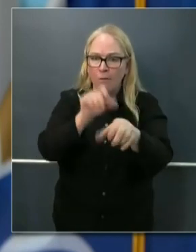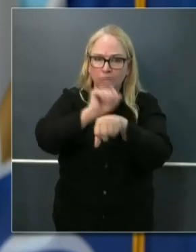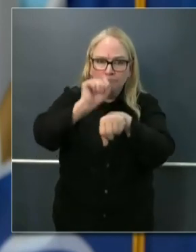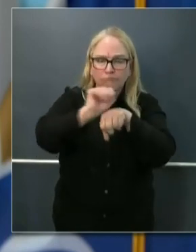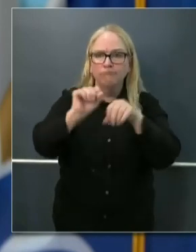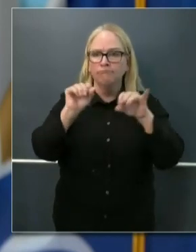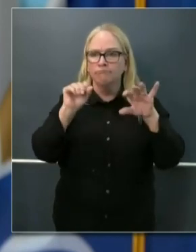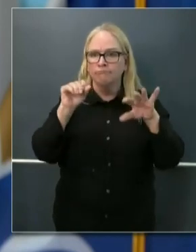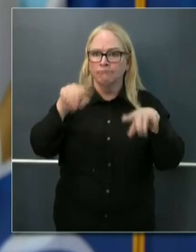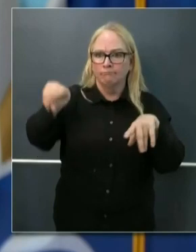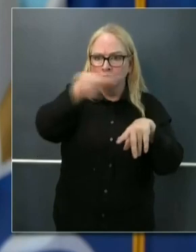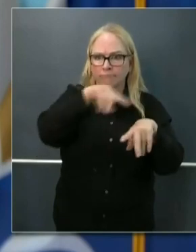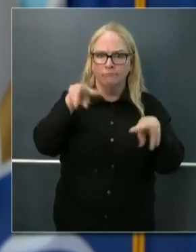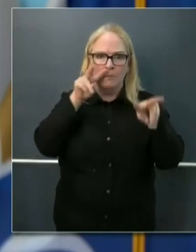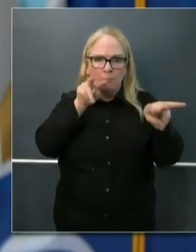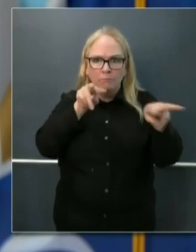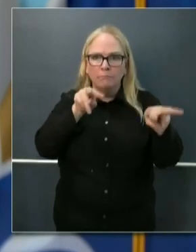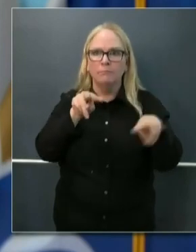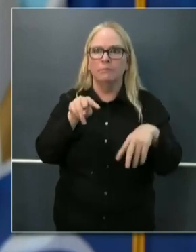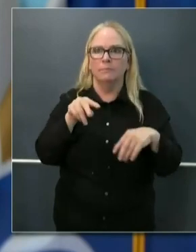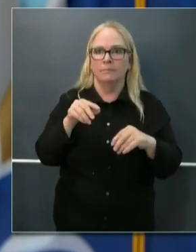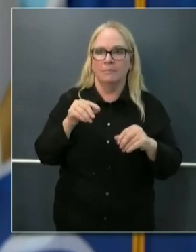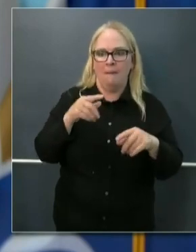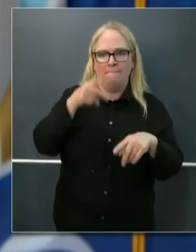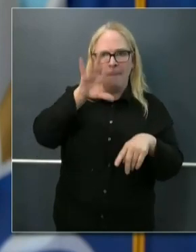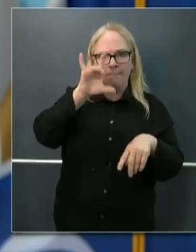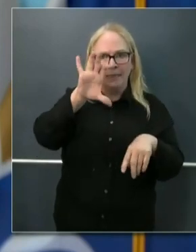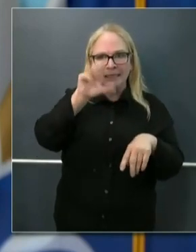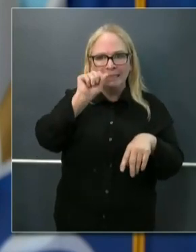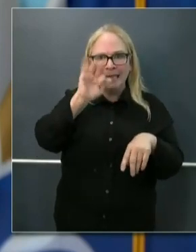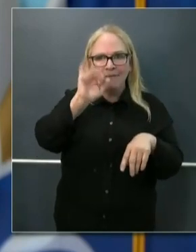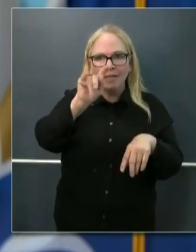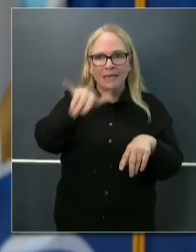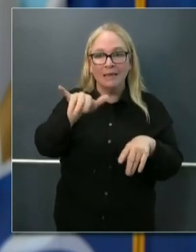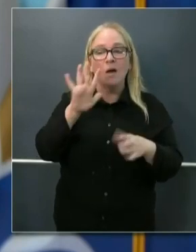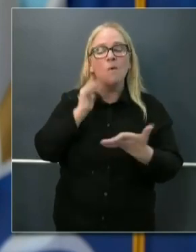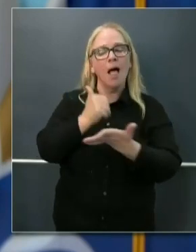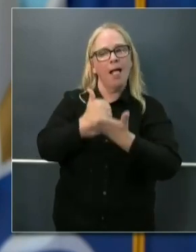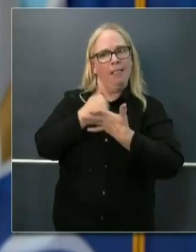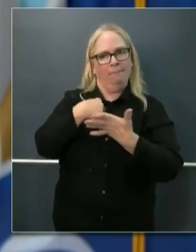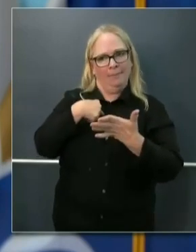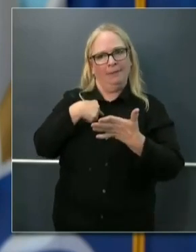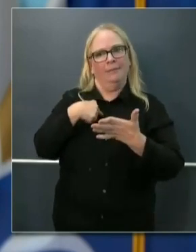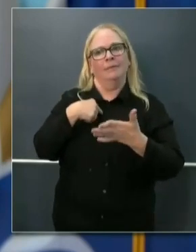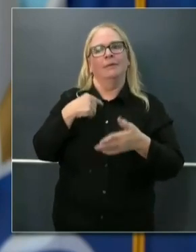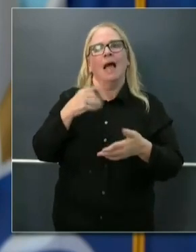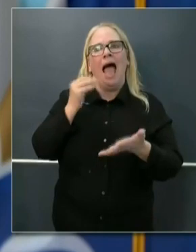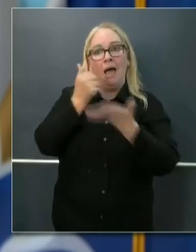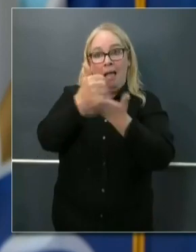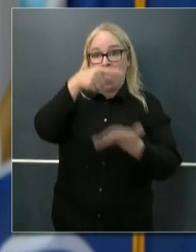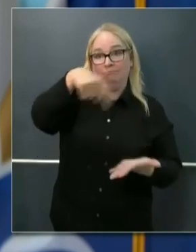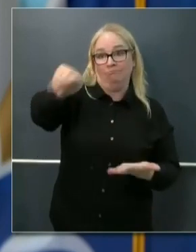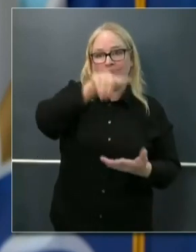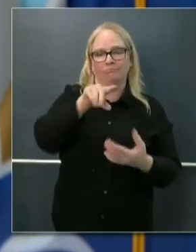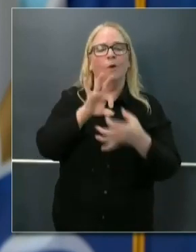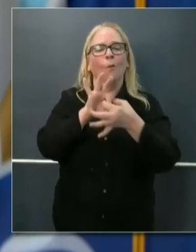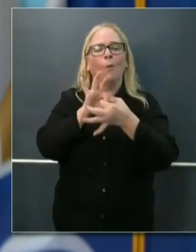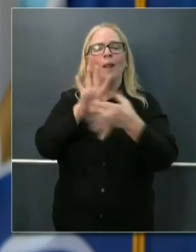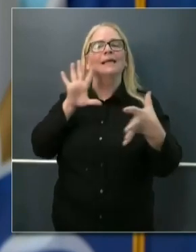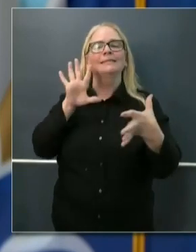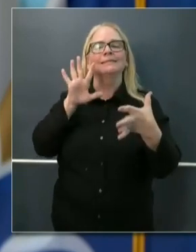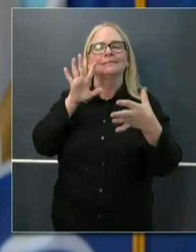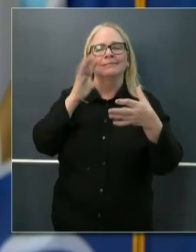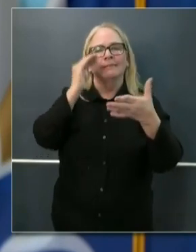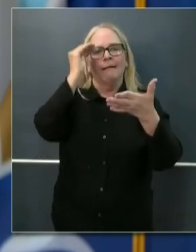health frame and a public safety frame, and that will help me help move this cause forward of beginning